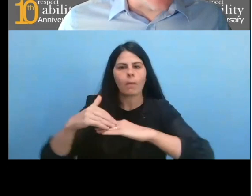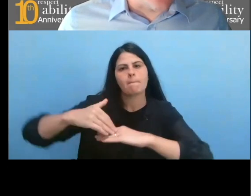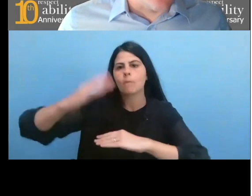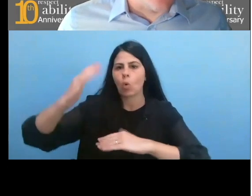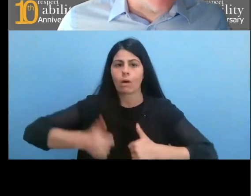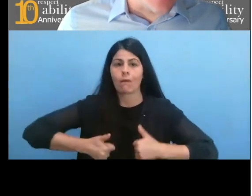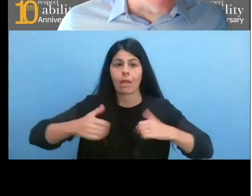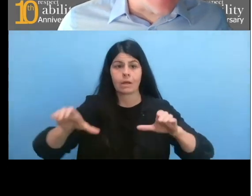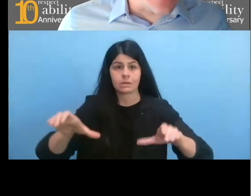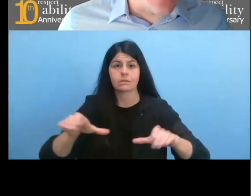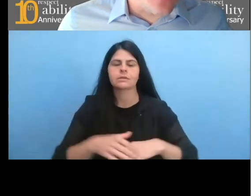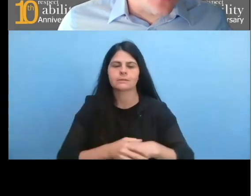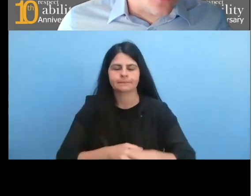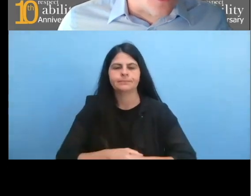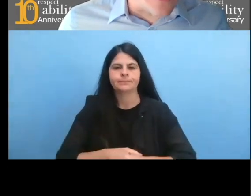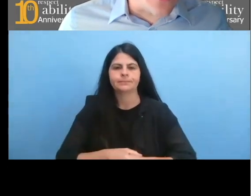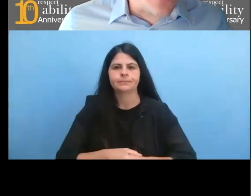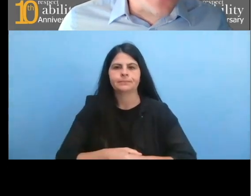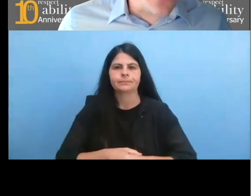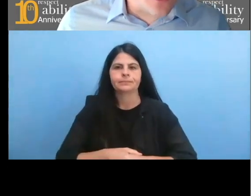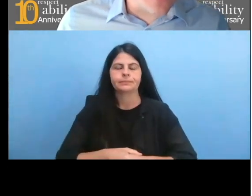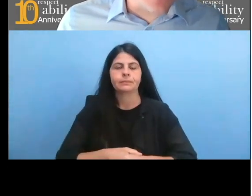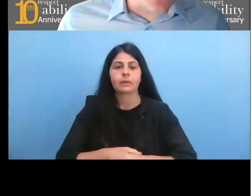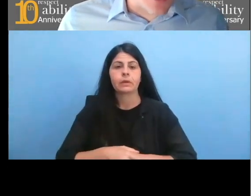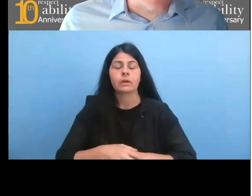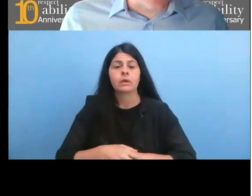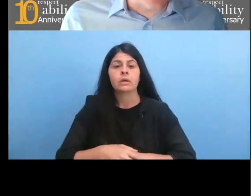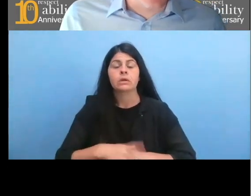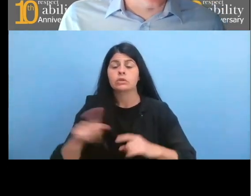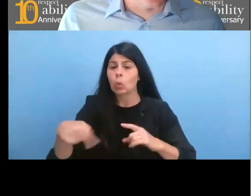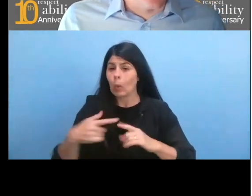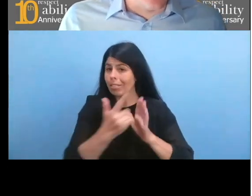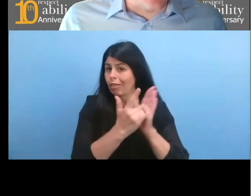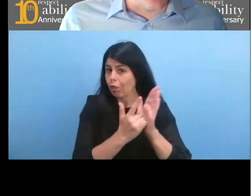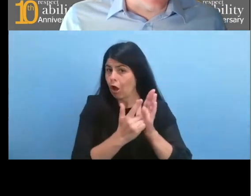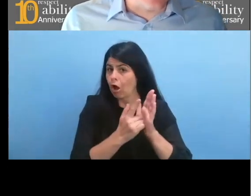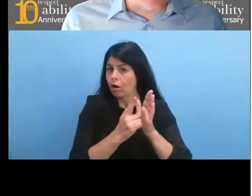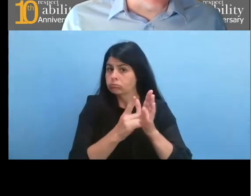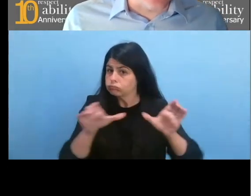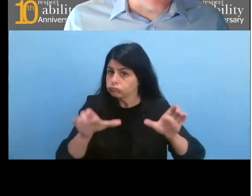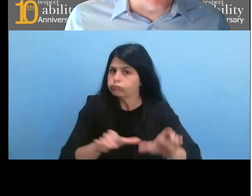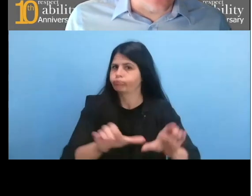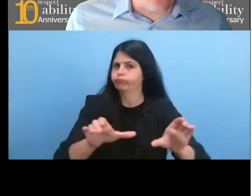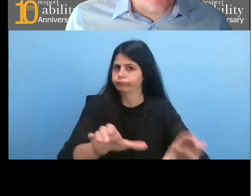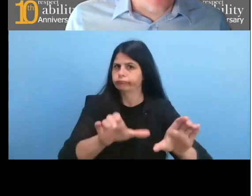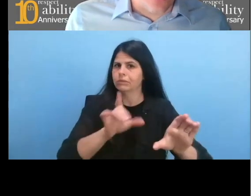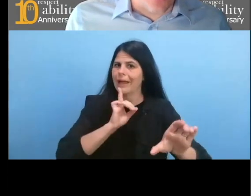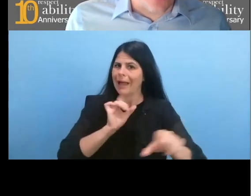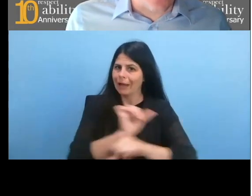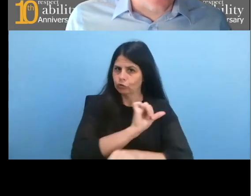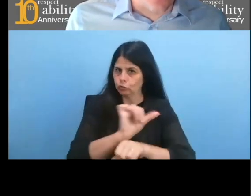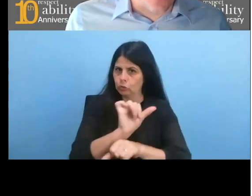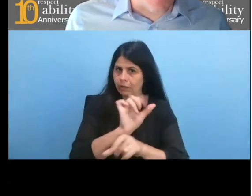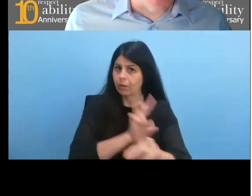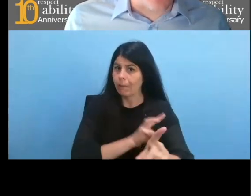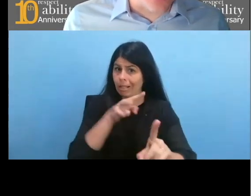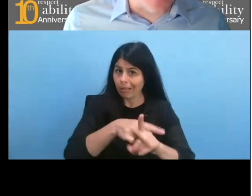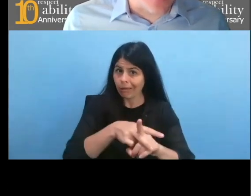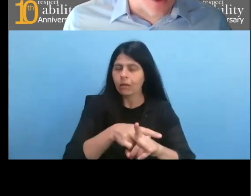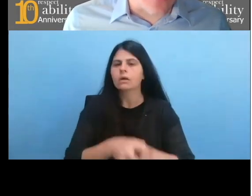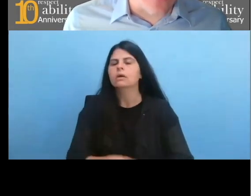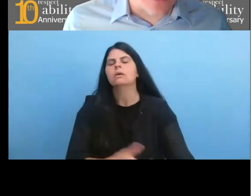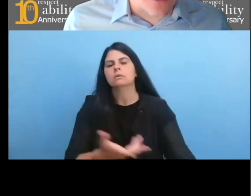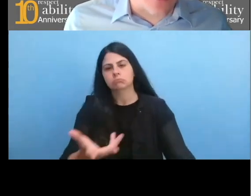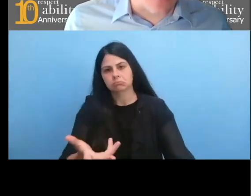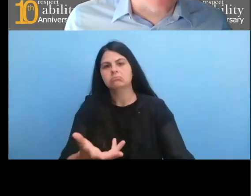Yep, thank you. And when we go to put the law into practice, it comes down to a partnership